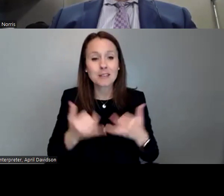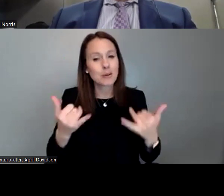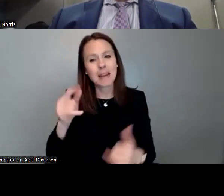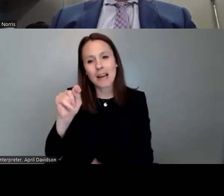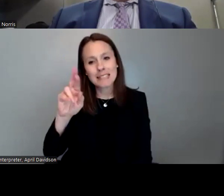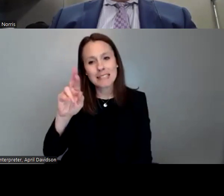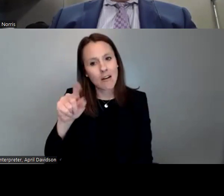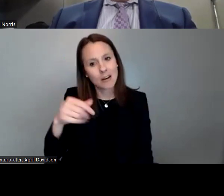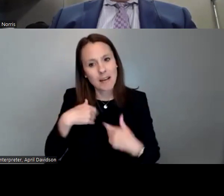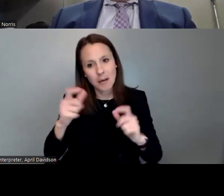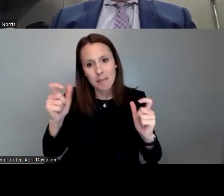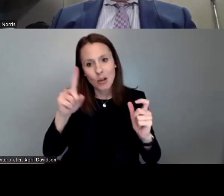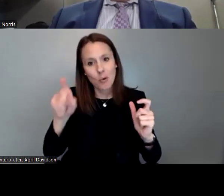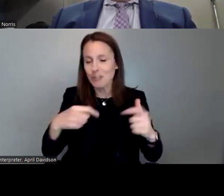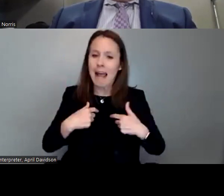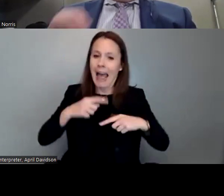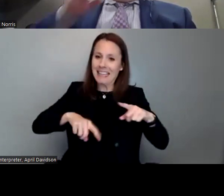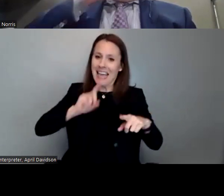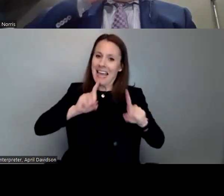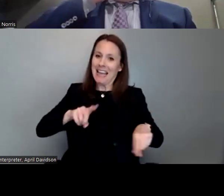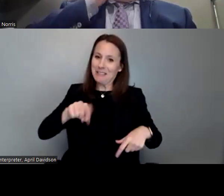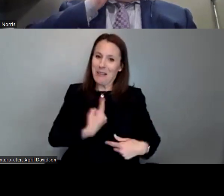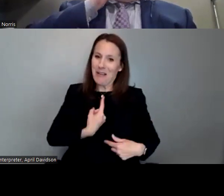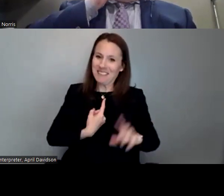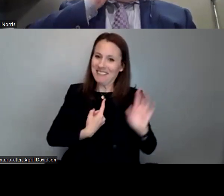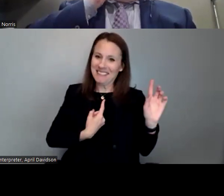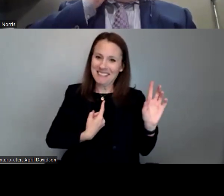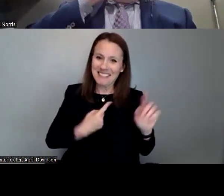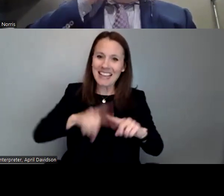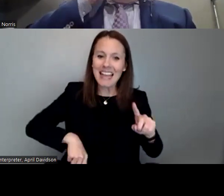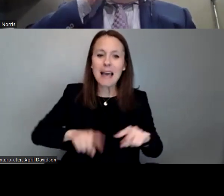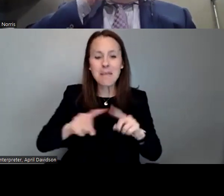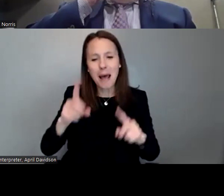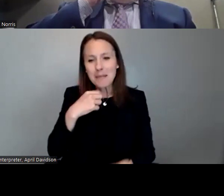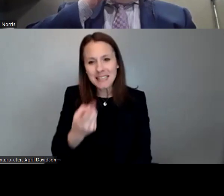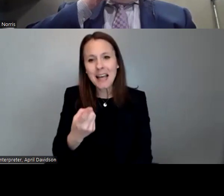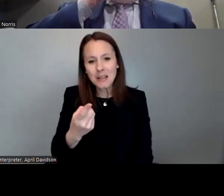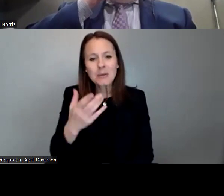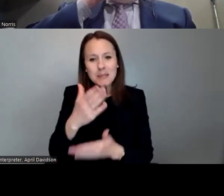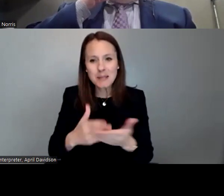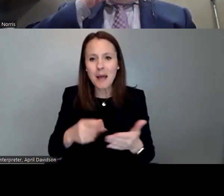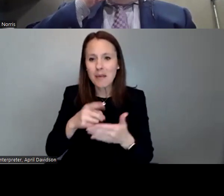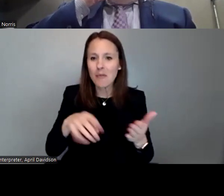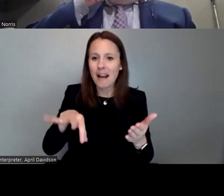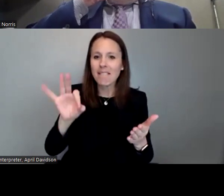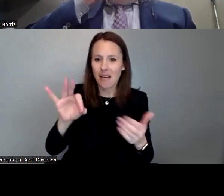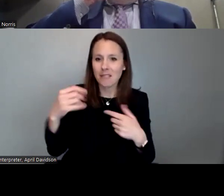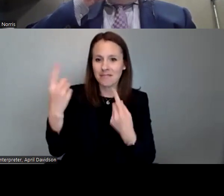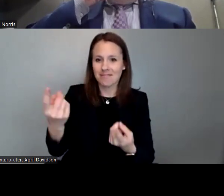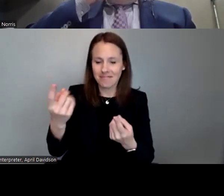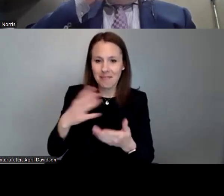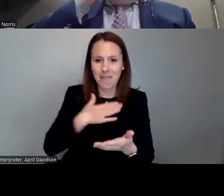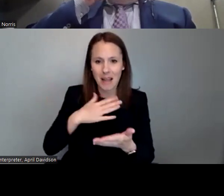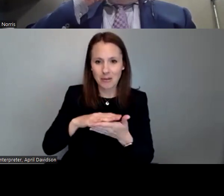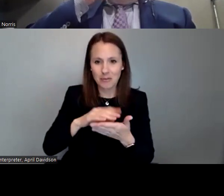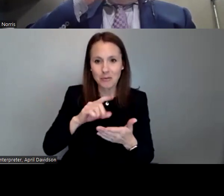which I'm not going to be able to answer, but I'll just share with you some of the stuff that I found in my research. And my